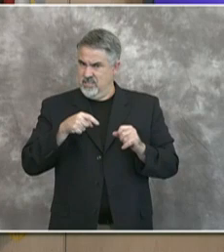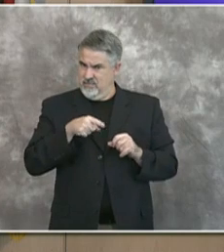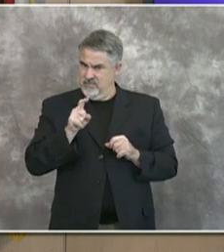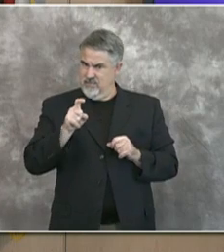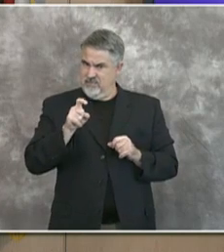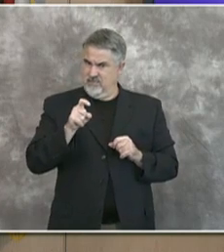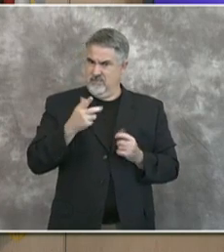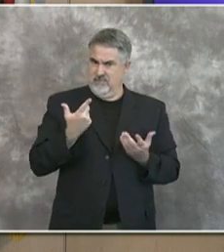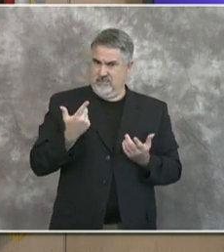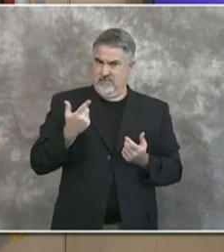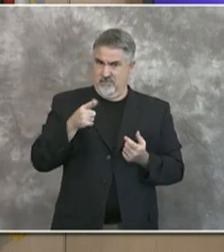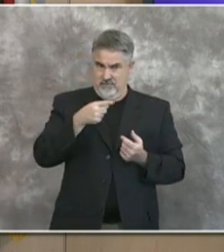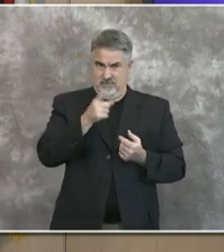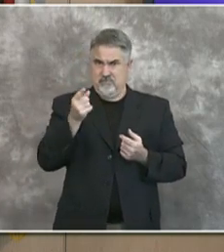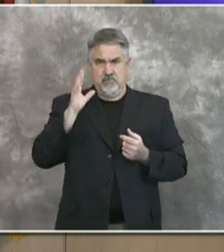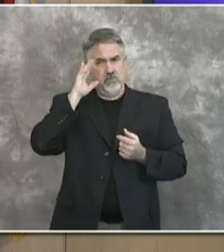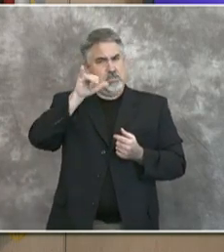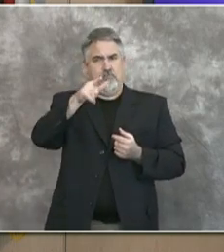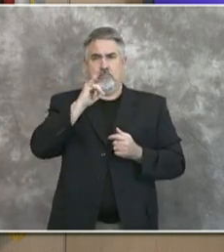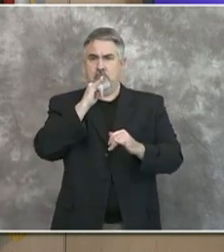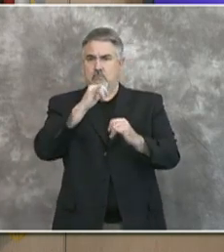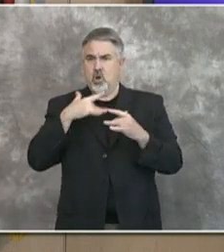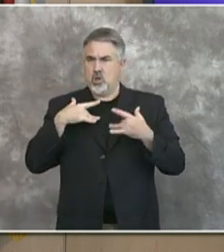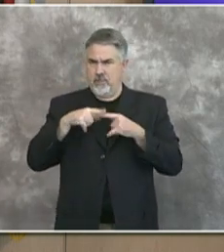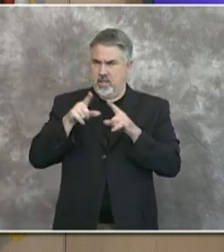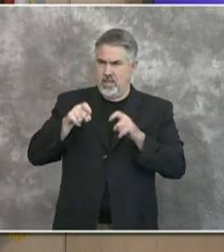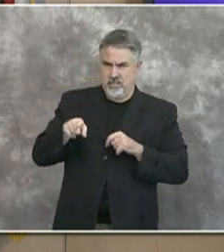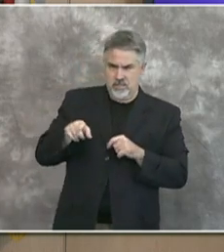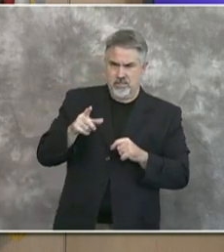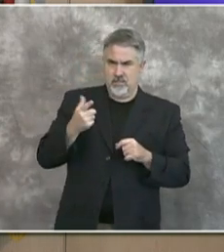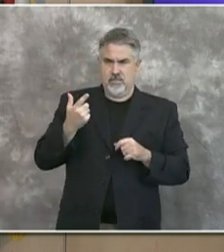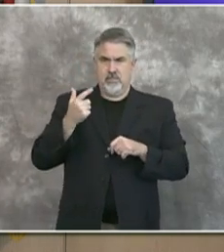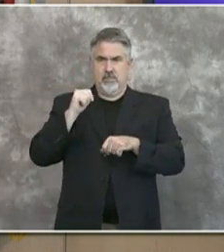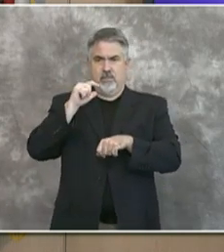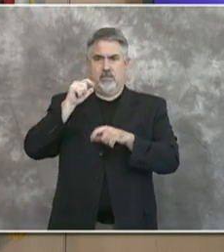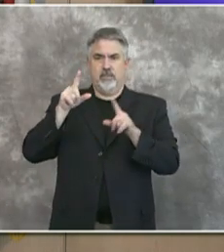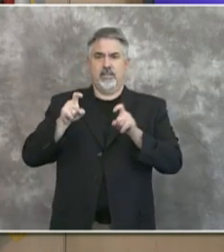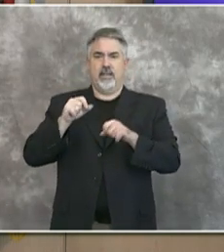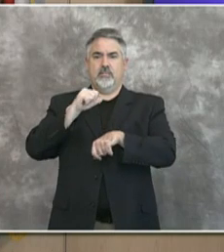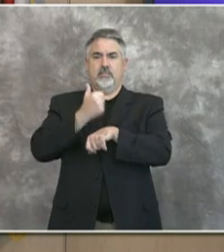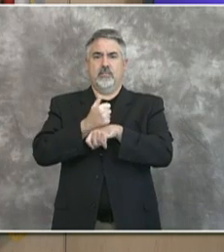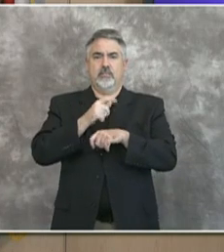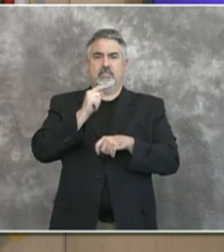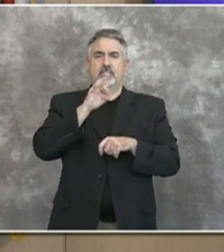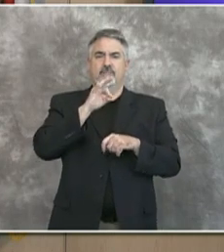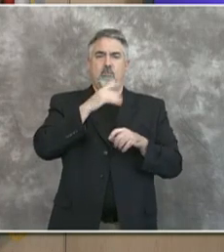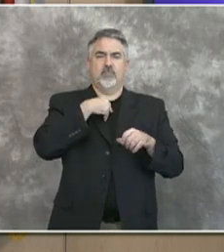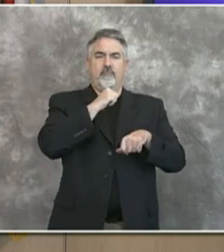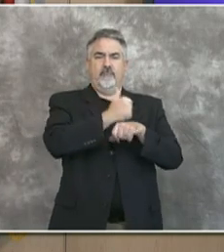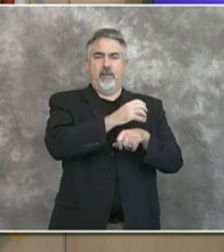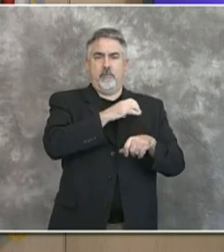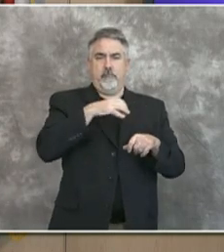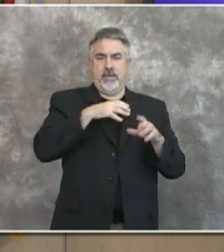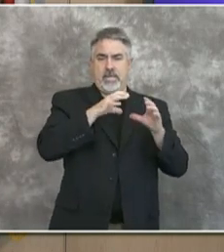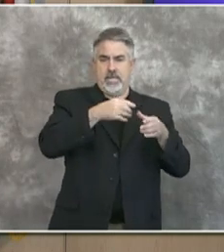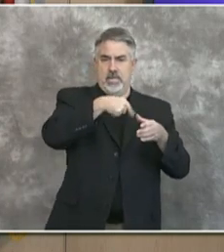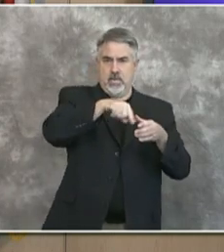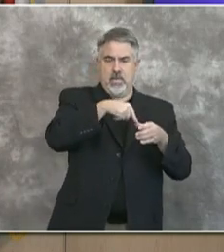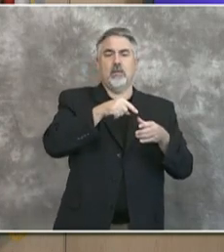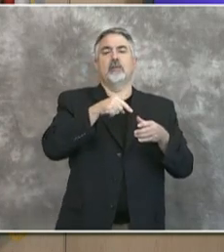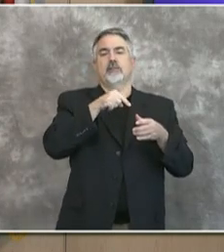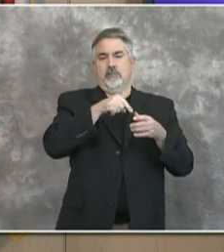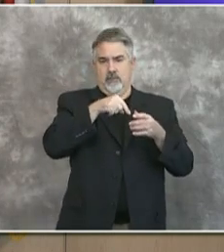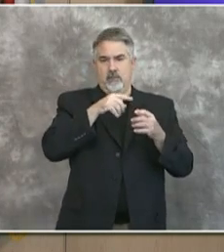you out there. We have a testing task force that stood up. Yesterday, I walked through the parameters of what we were working to do.